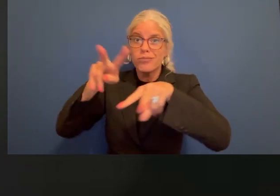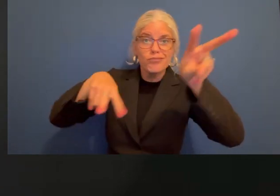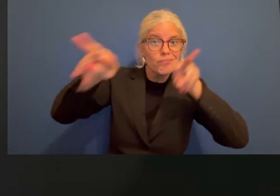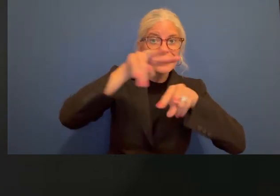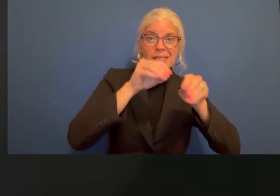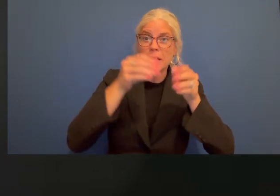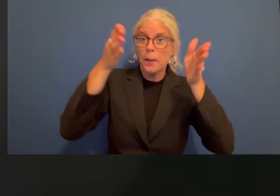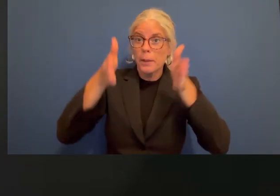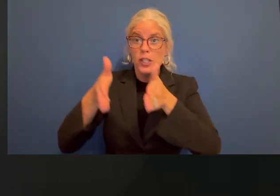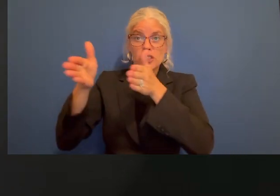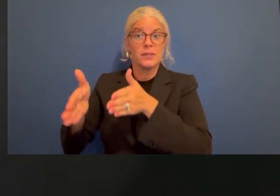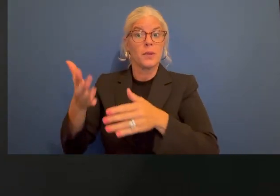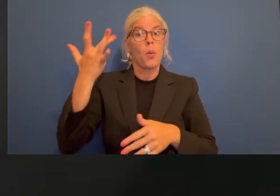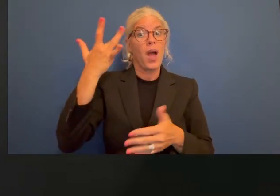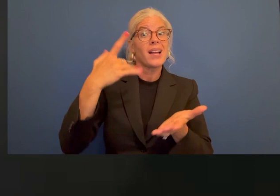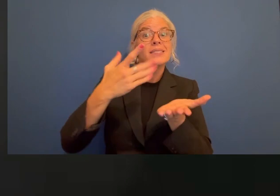as,